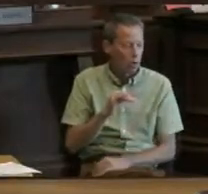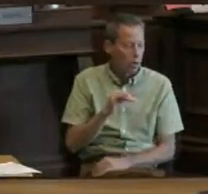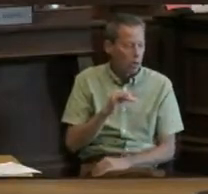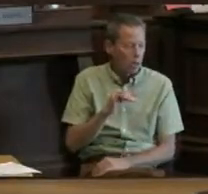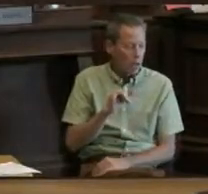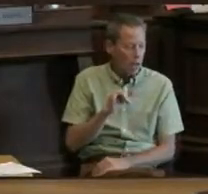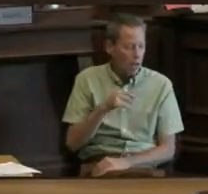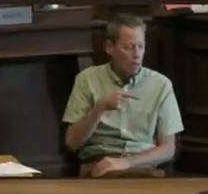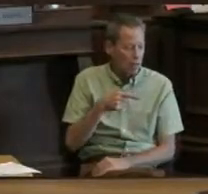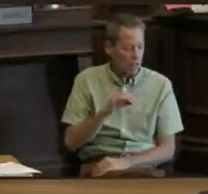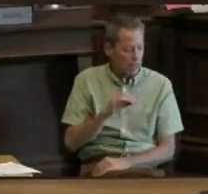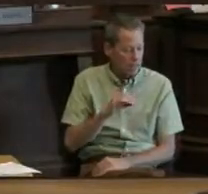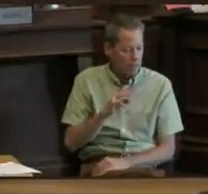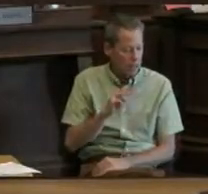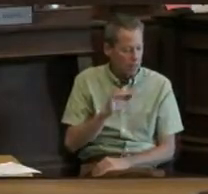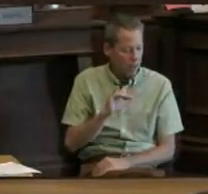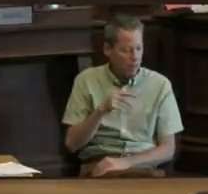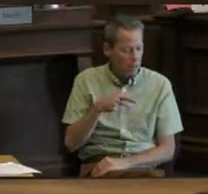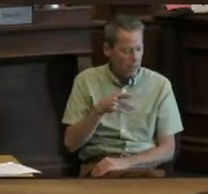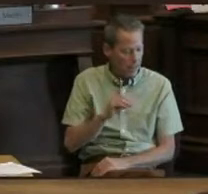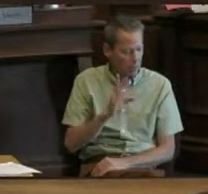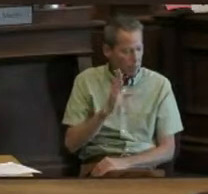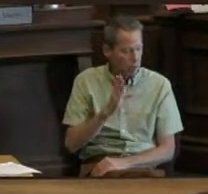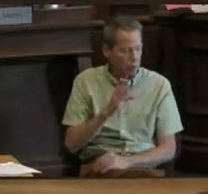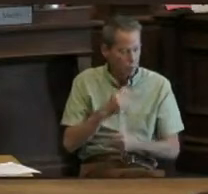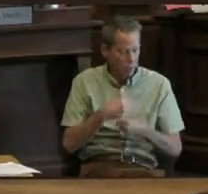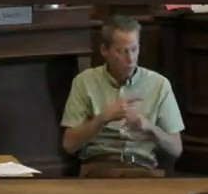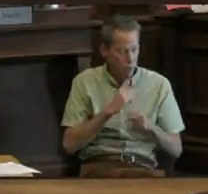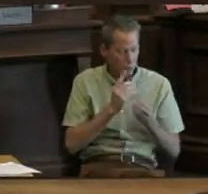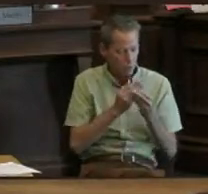or PDDs or anything. Okay. We will make sure those all get